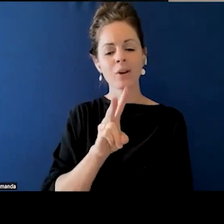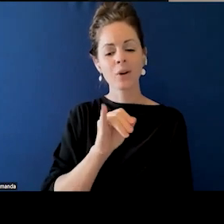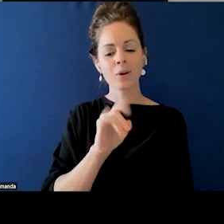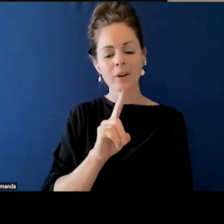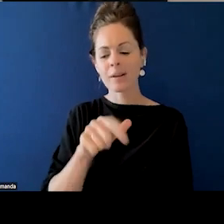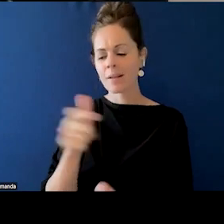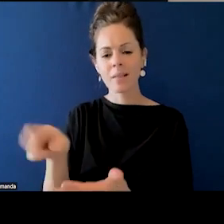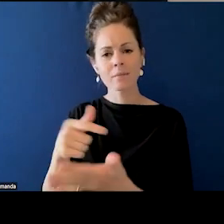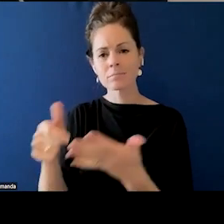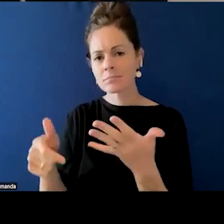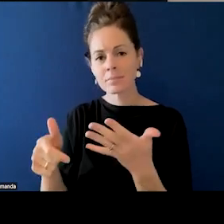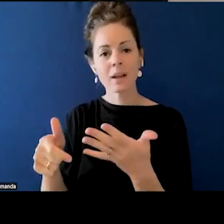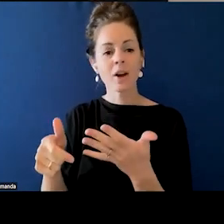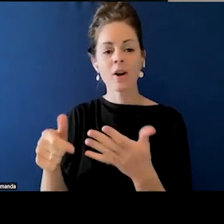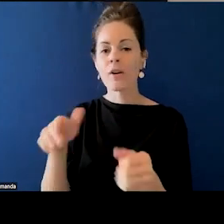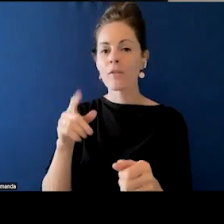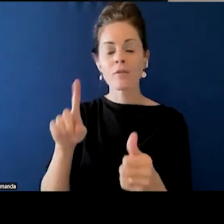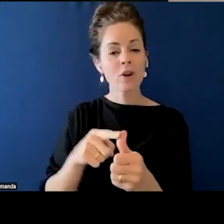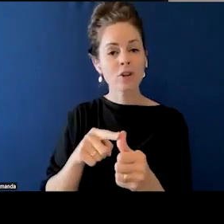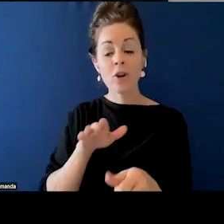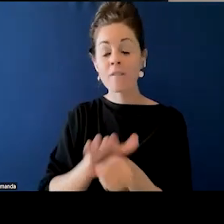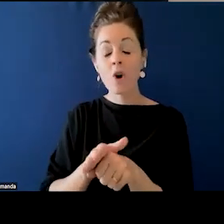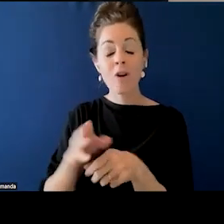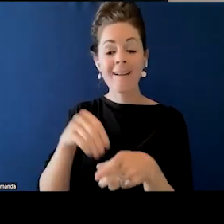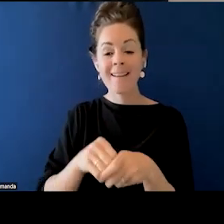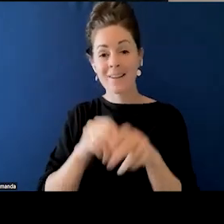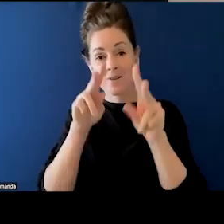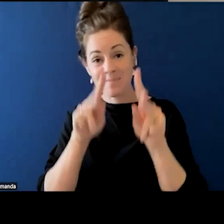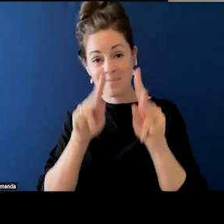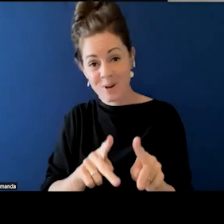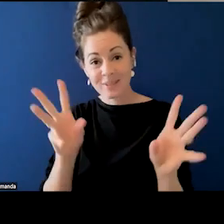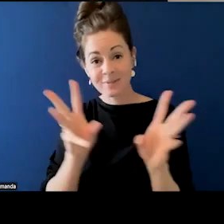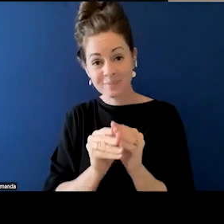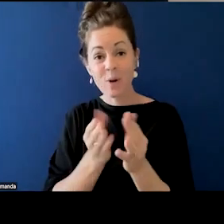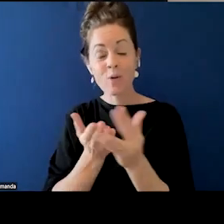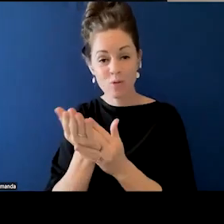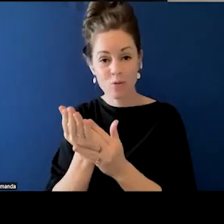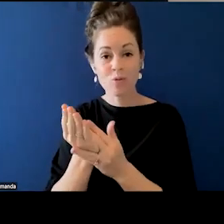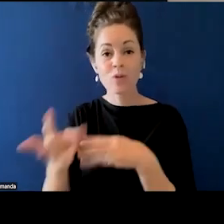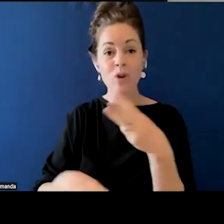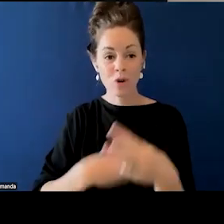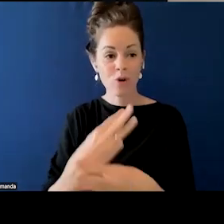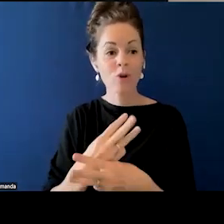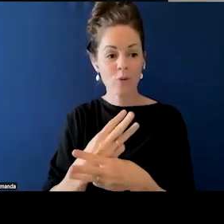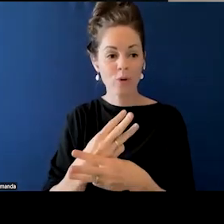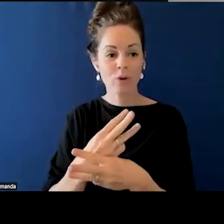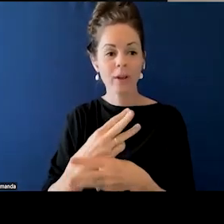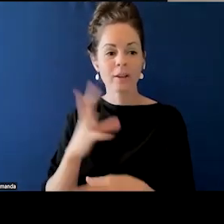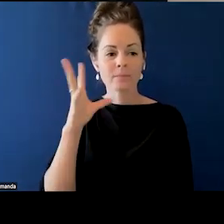first full in-person appearance through the Global Leadership Exchange, or IMHL,